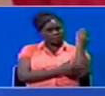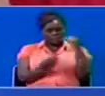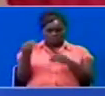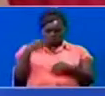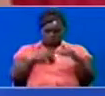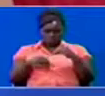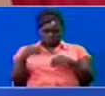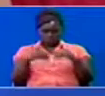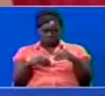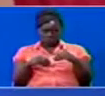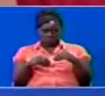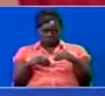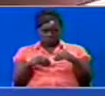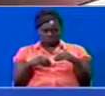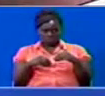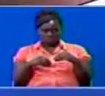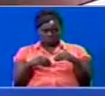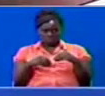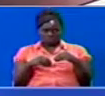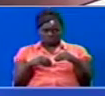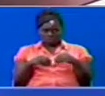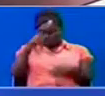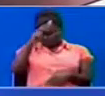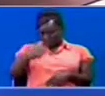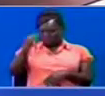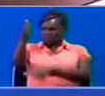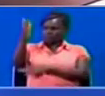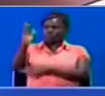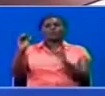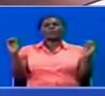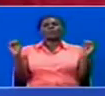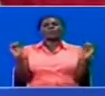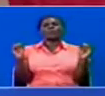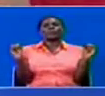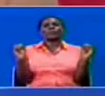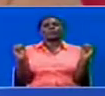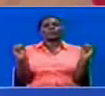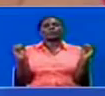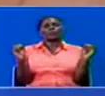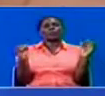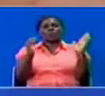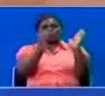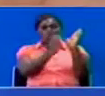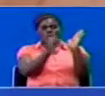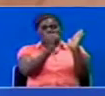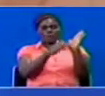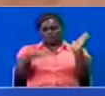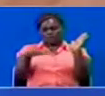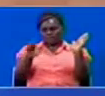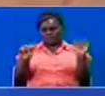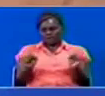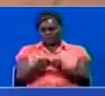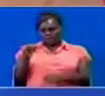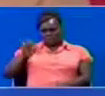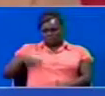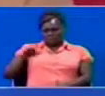Corruption is an aspect of disrespect for God. In Ukambani, utapata